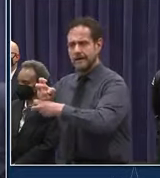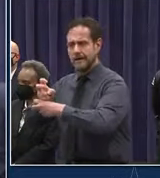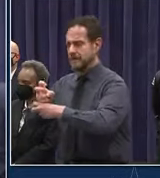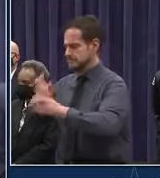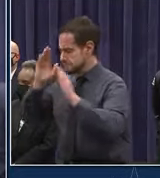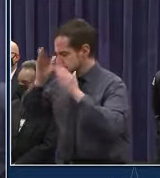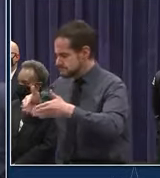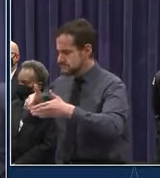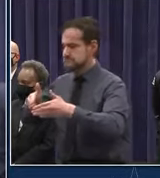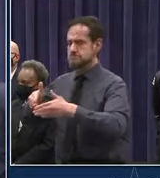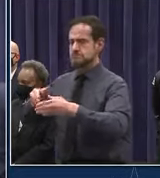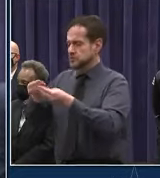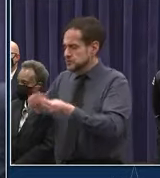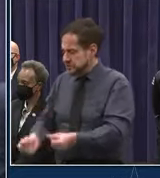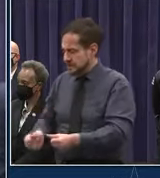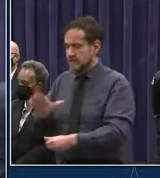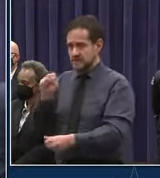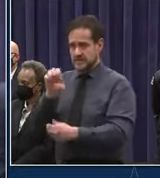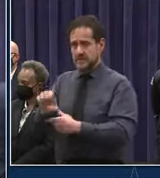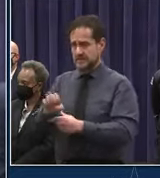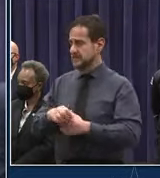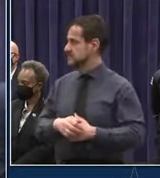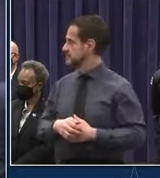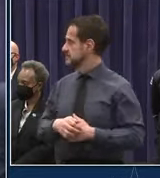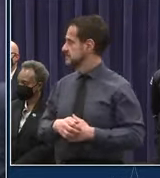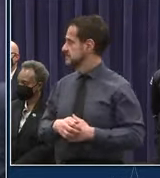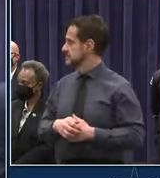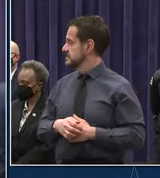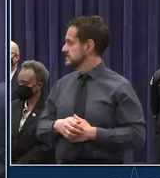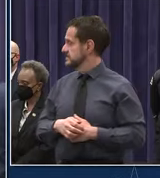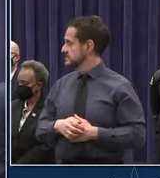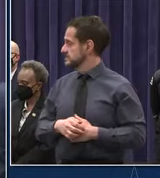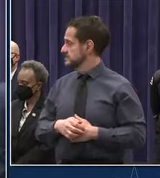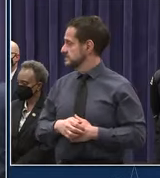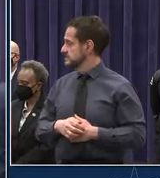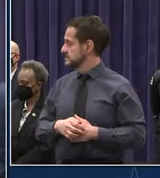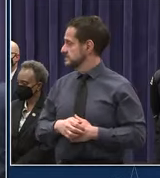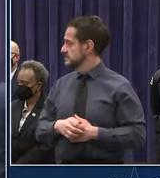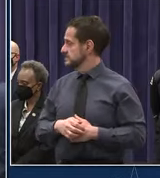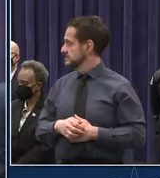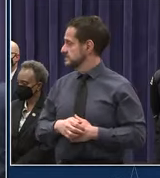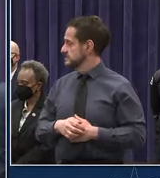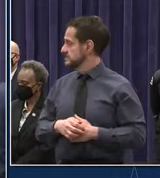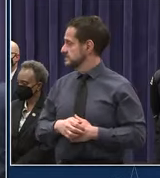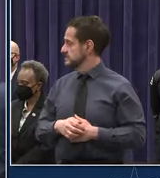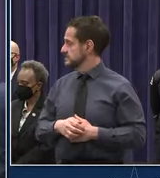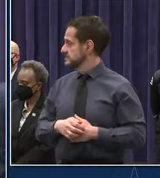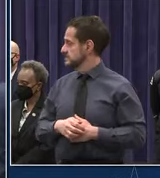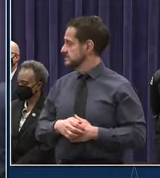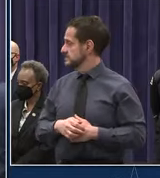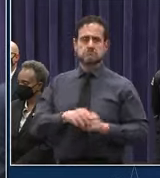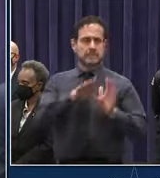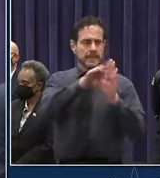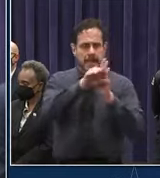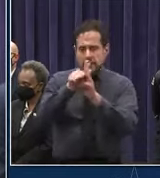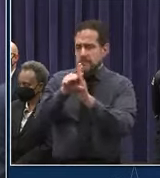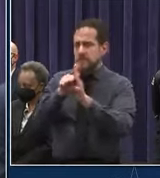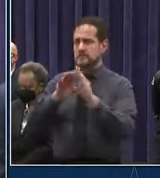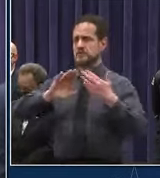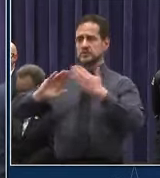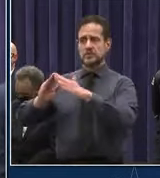in other cases. And bringing together everything, surveillance,